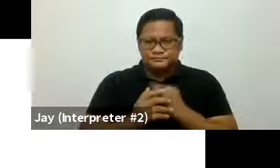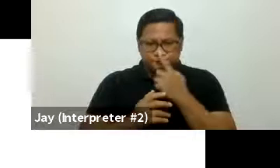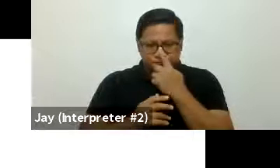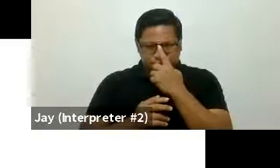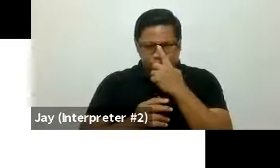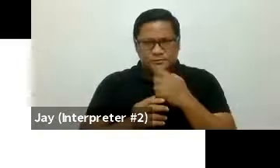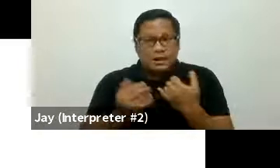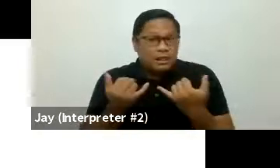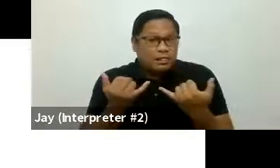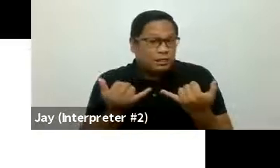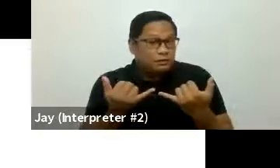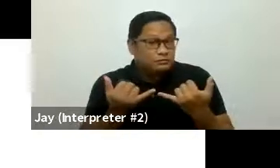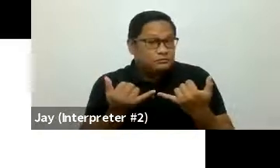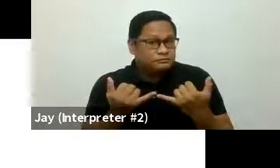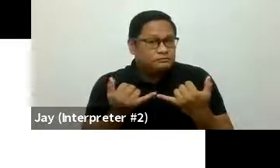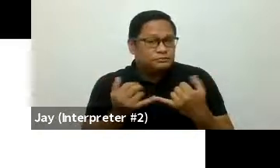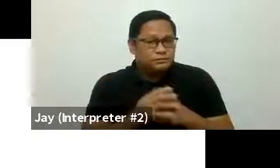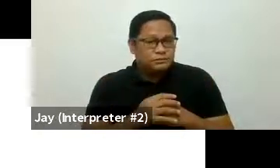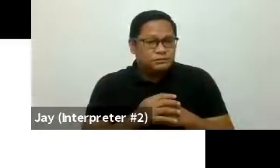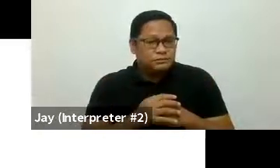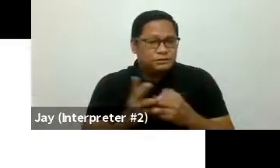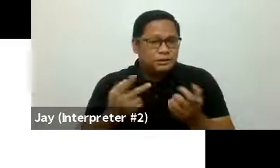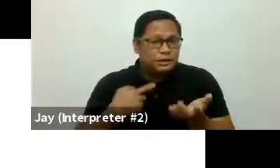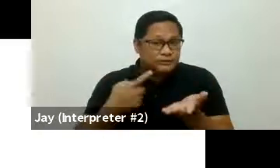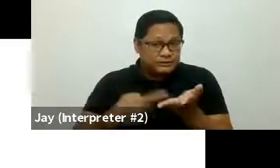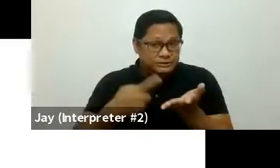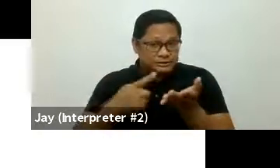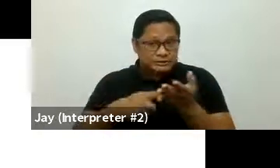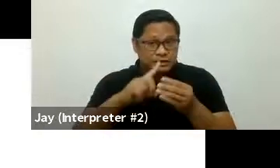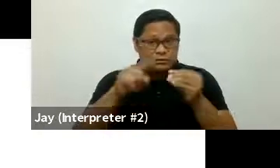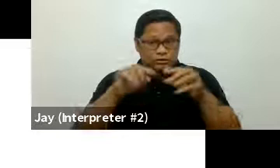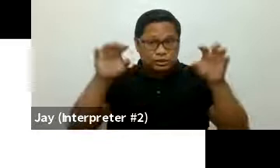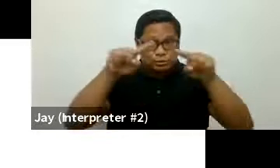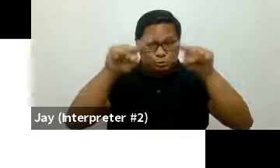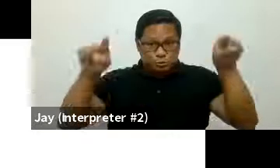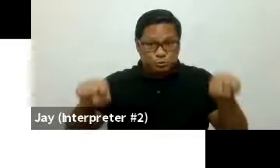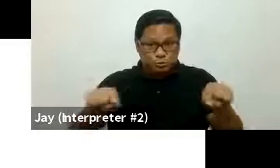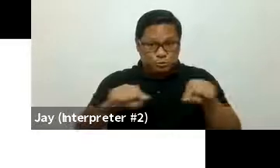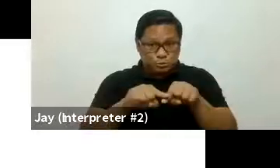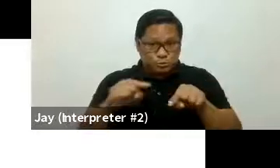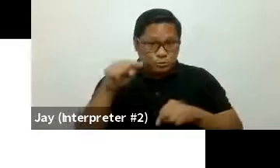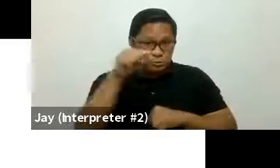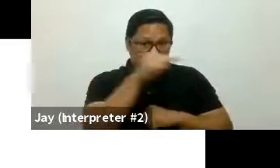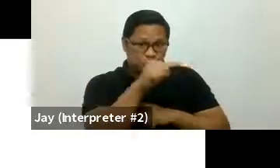Okay, so I think we always love to talk about this cube, and what I like about this cube is it sort of